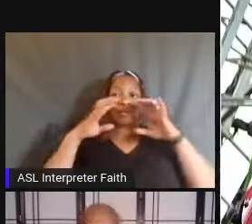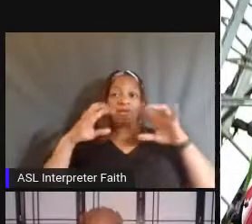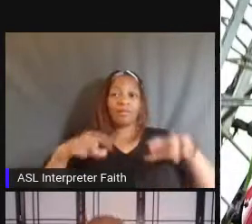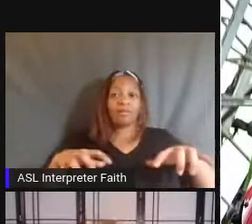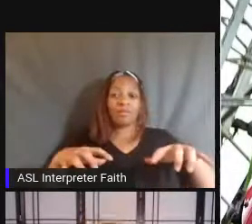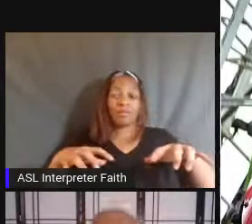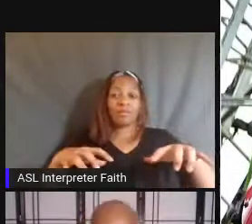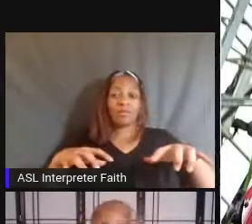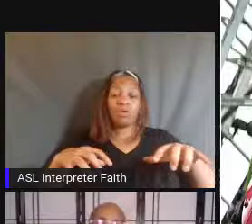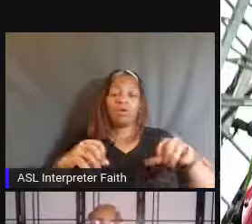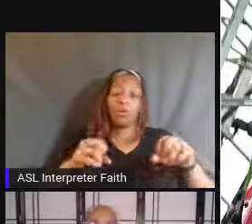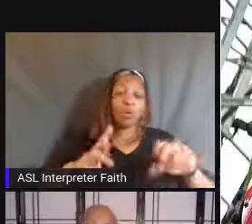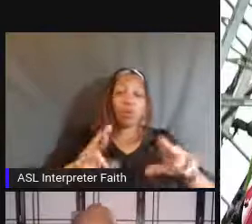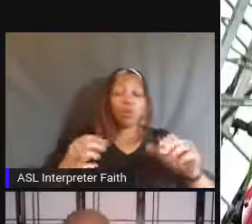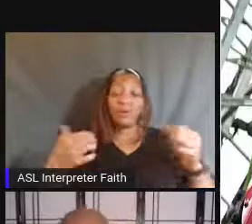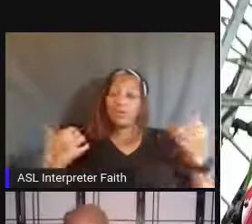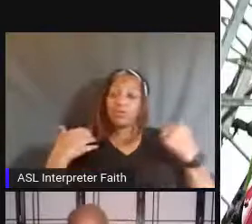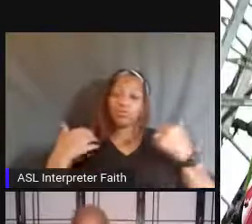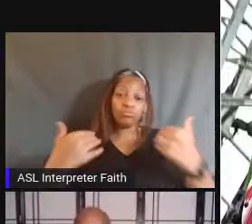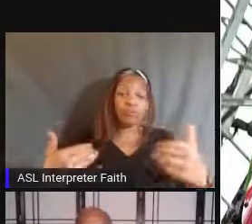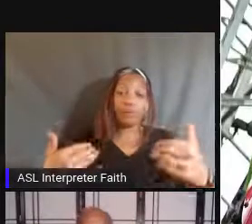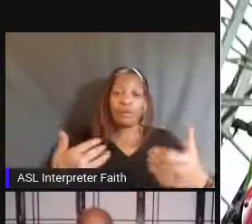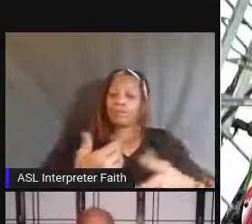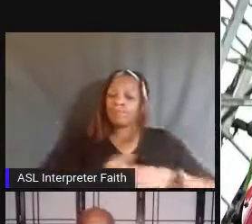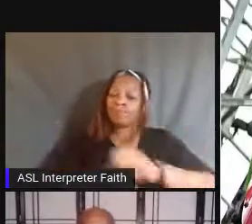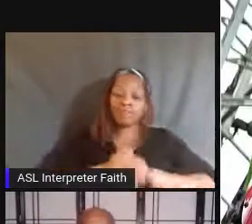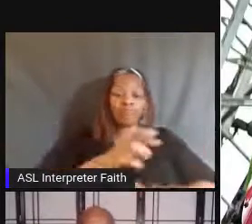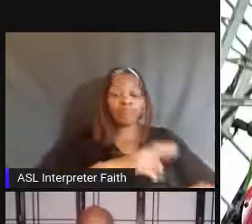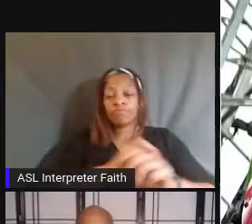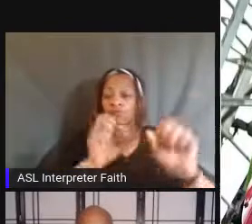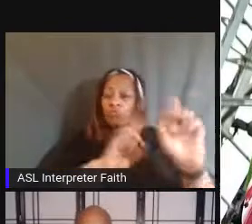it. We have a choice.